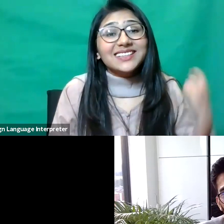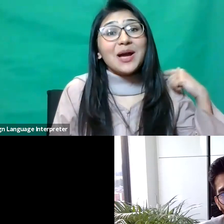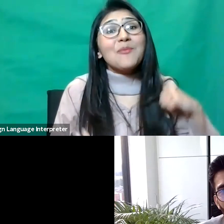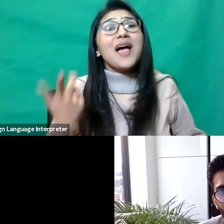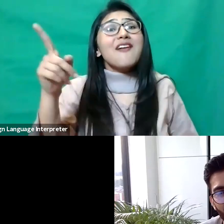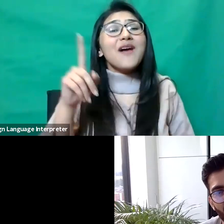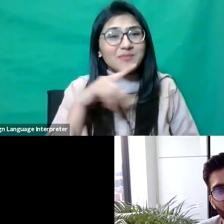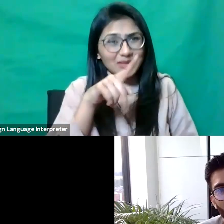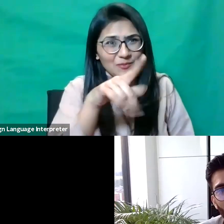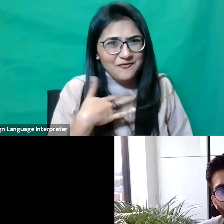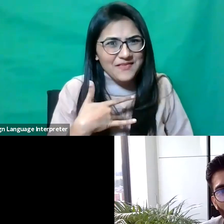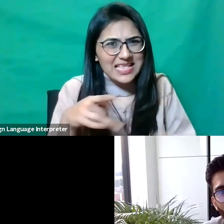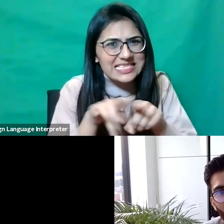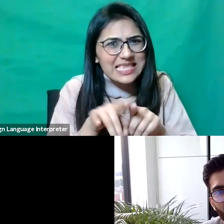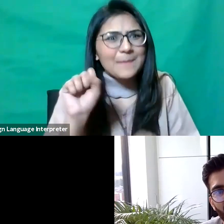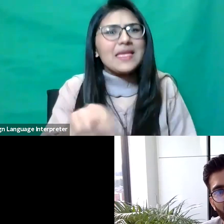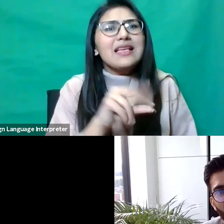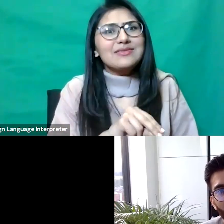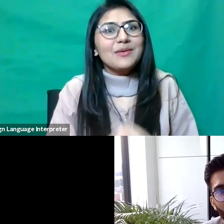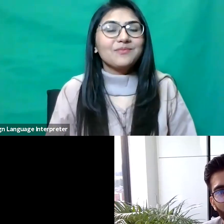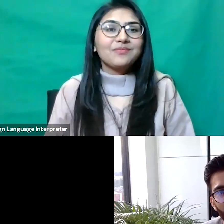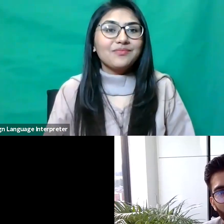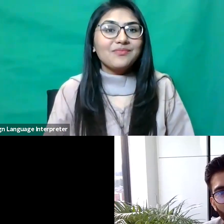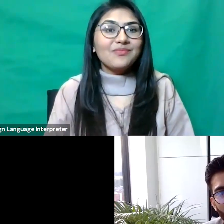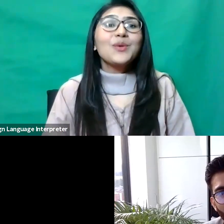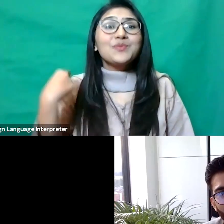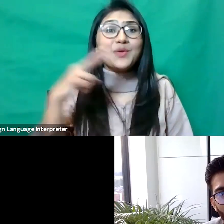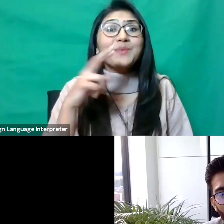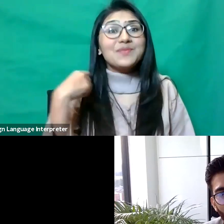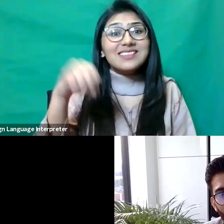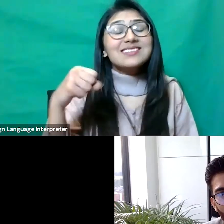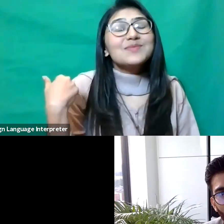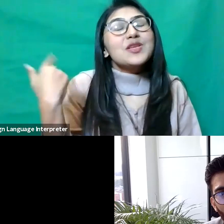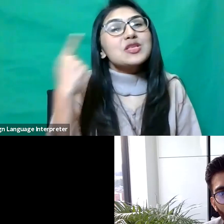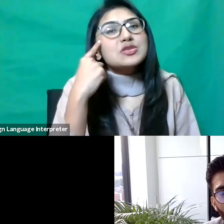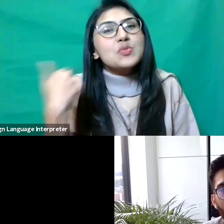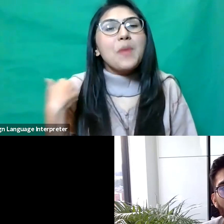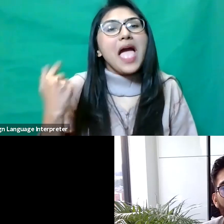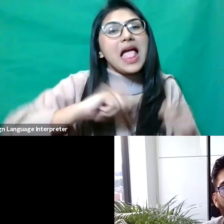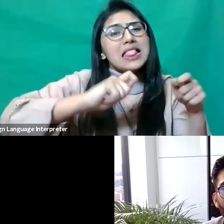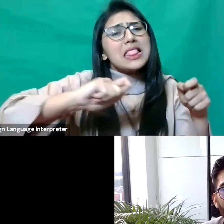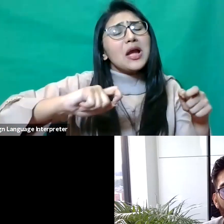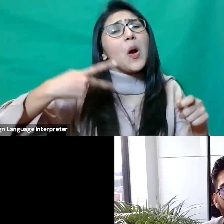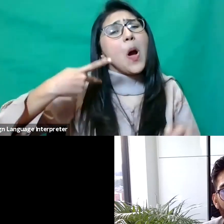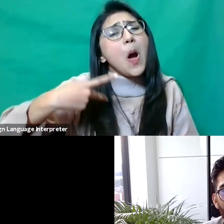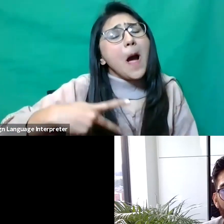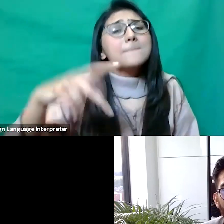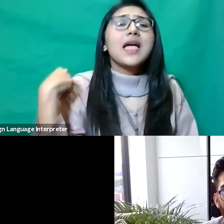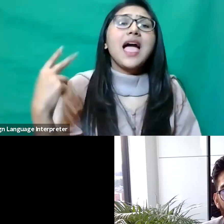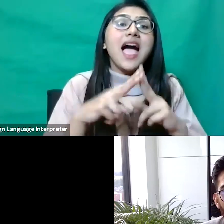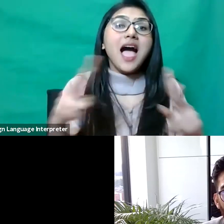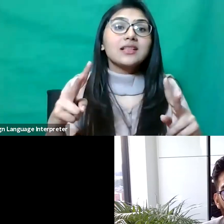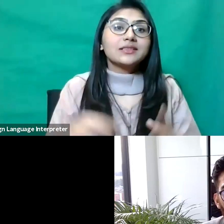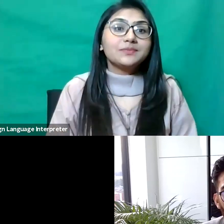you feel about it? So I felt that I always mentioned it. I would try my